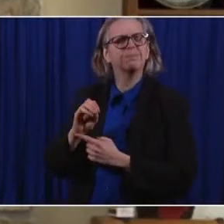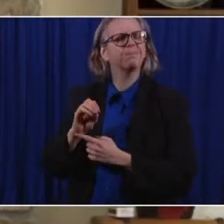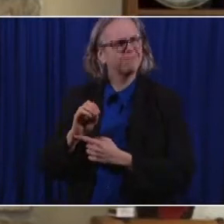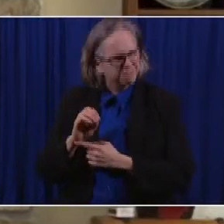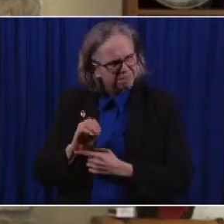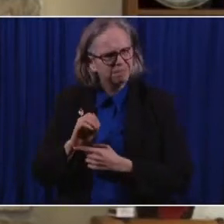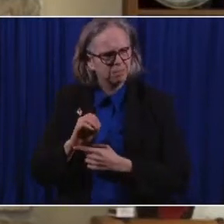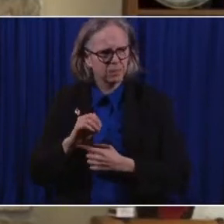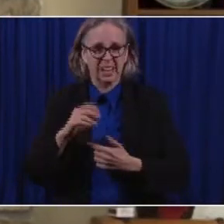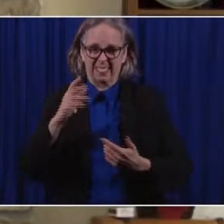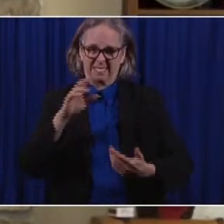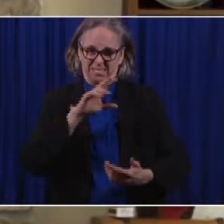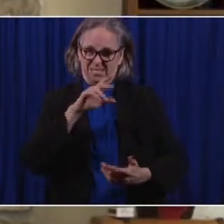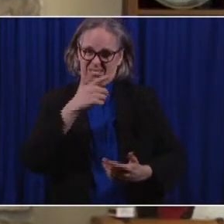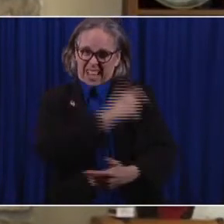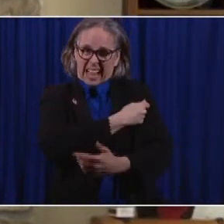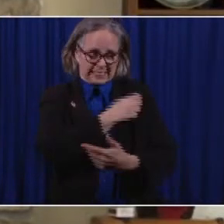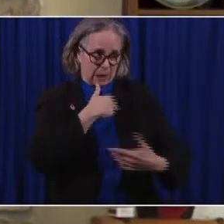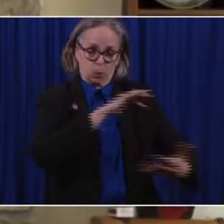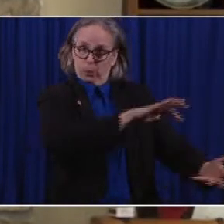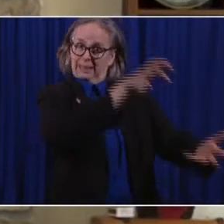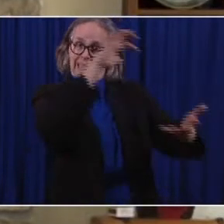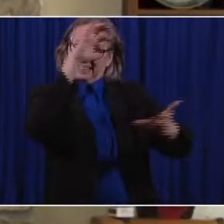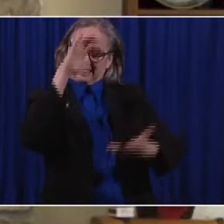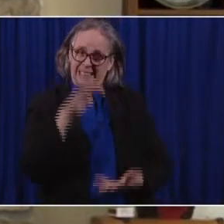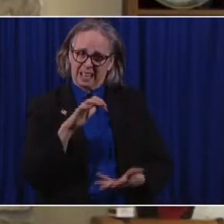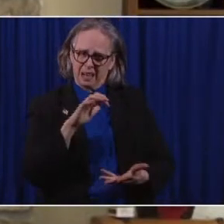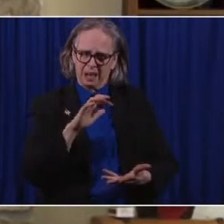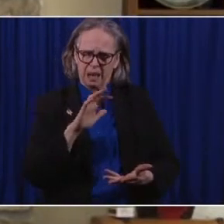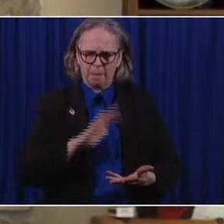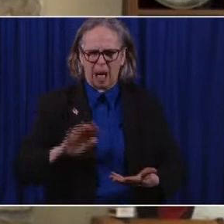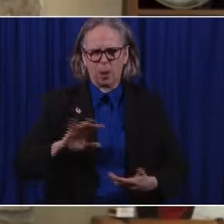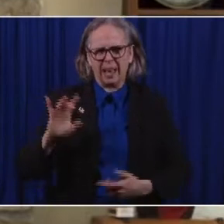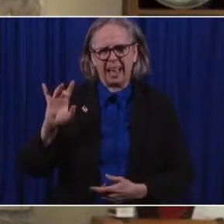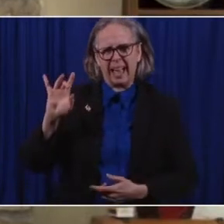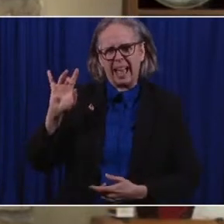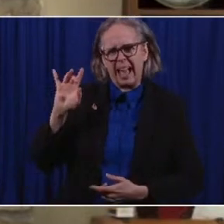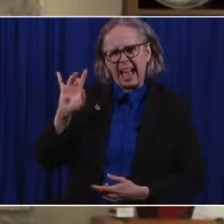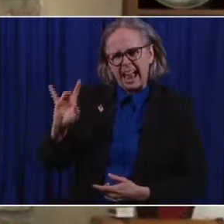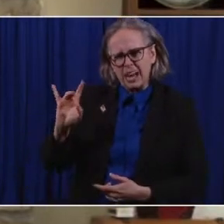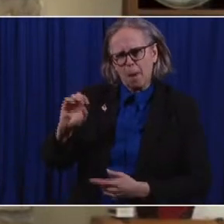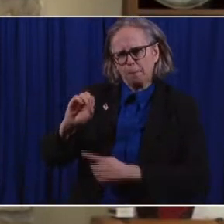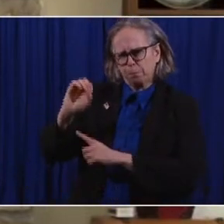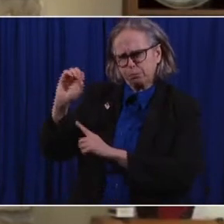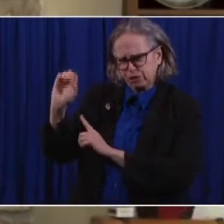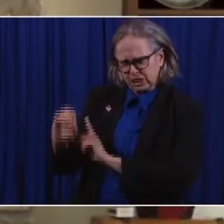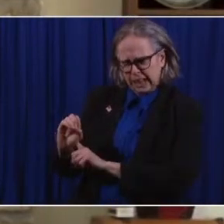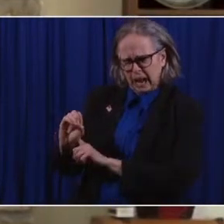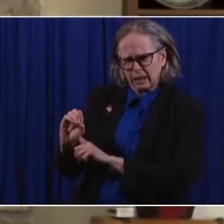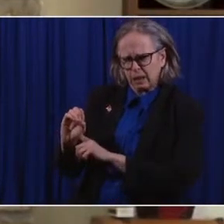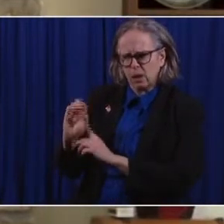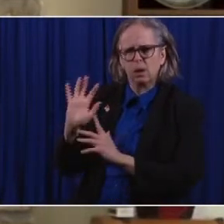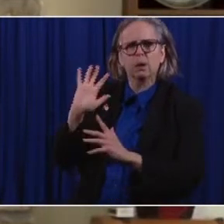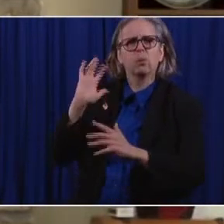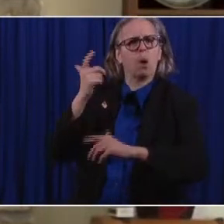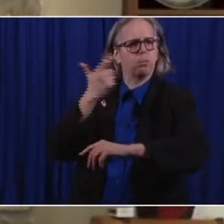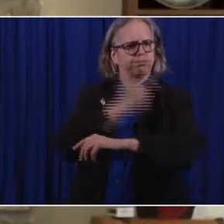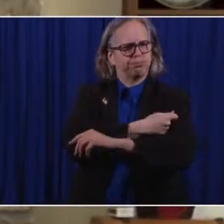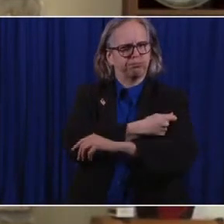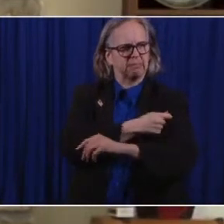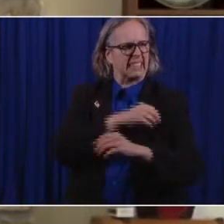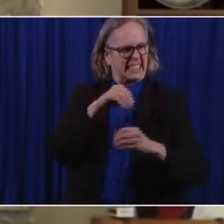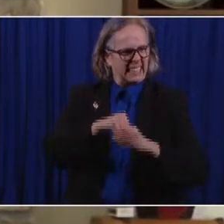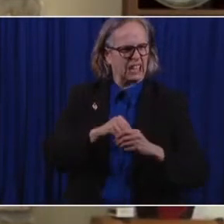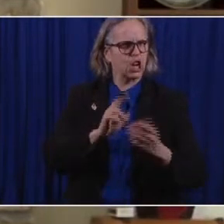all vaccinations that have been done in nursing homes across the country. So we're 3-point-something% of the